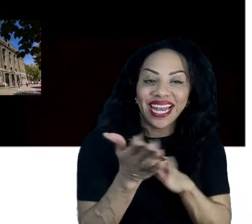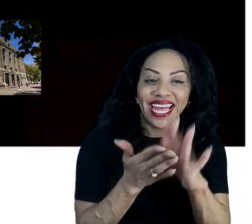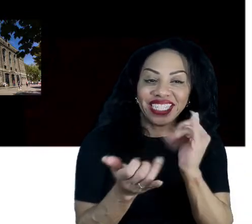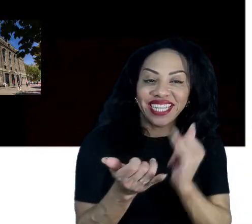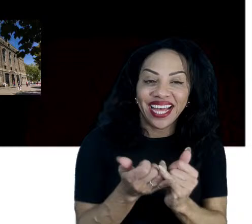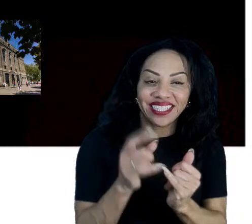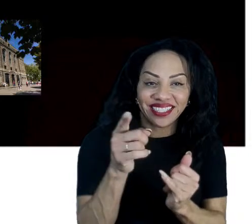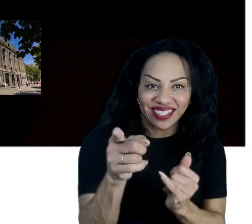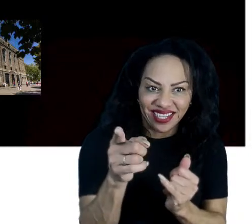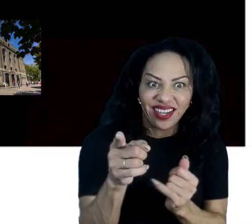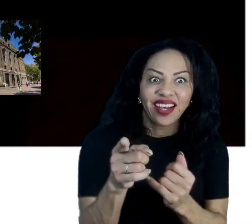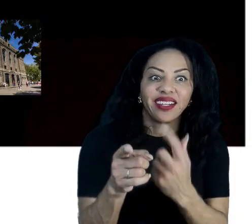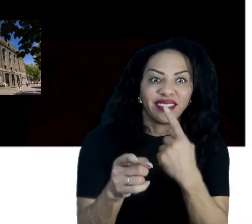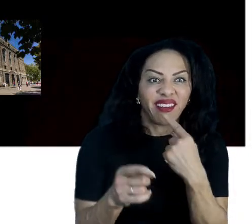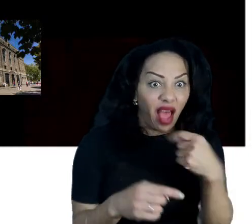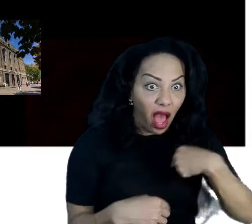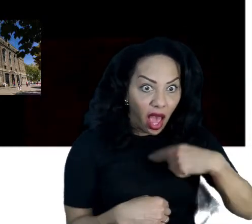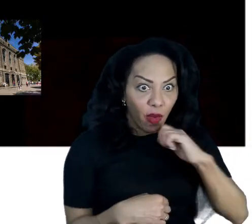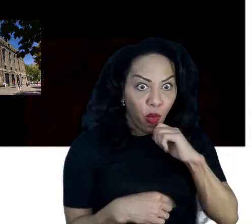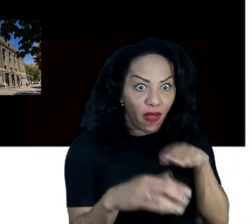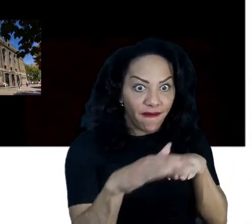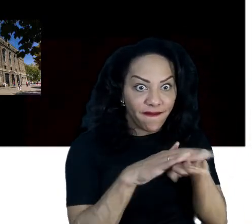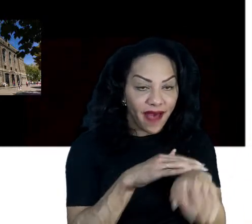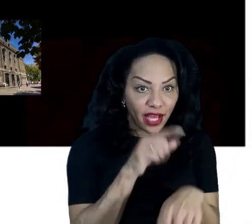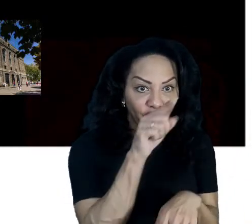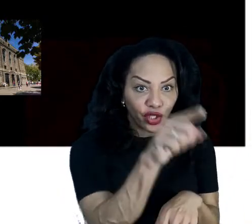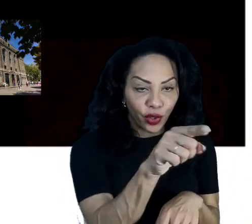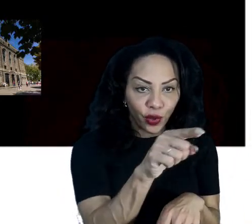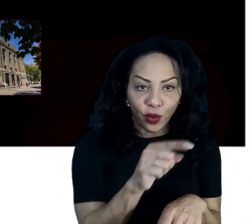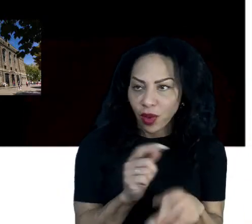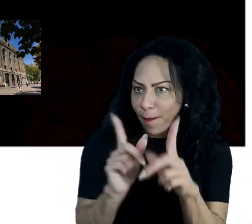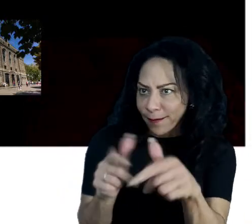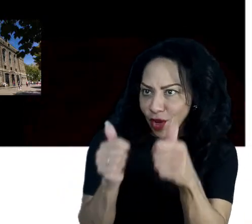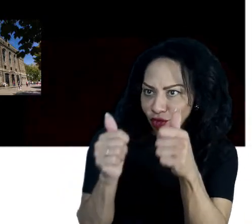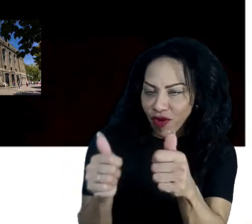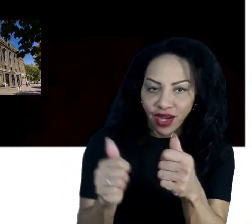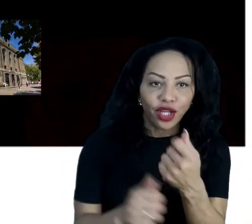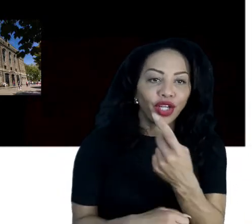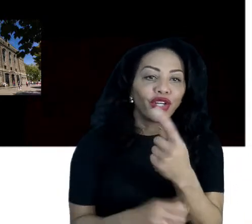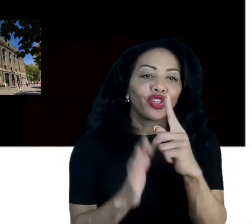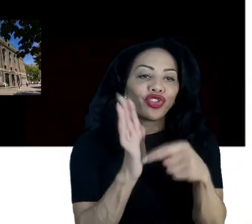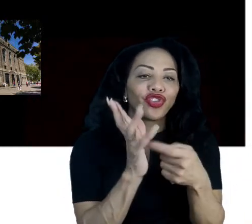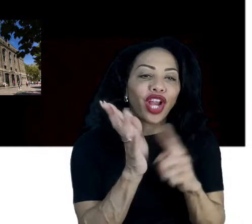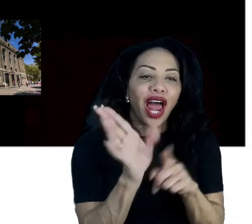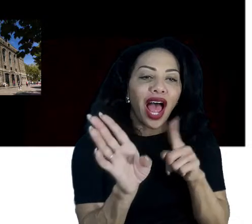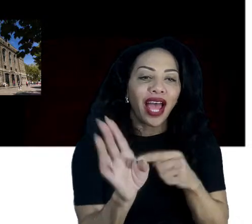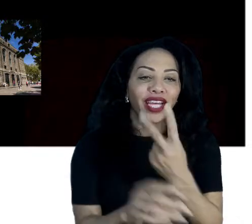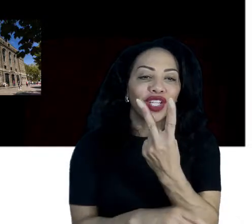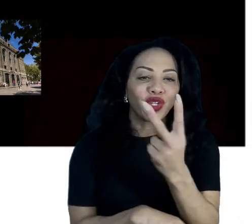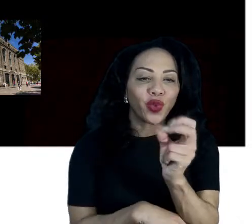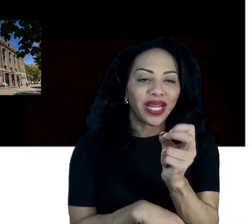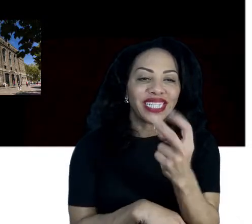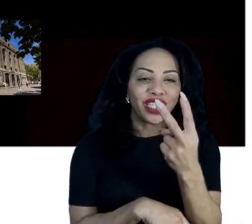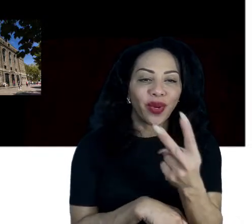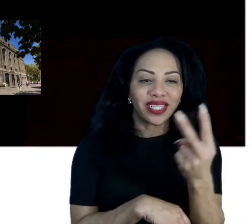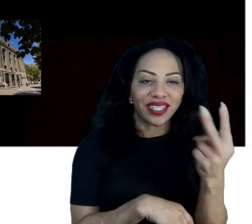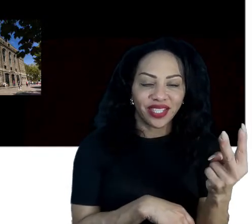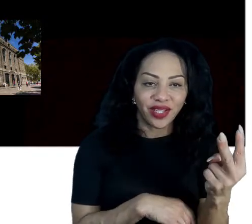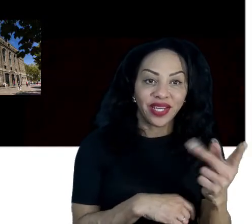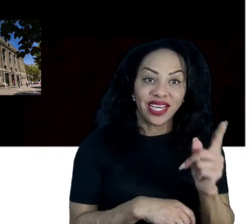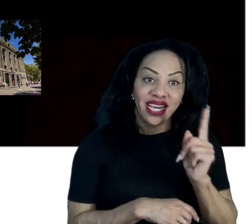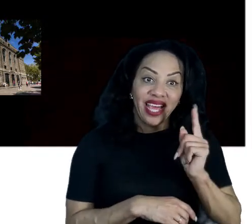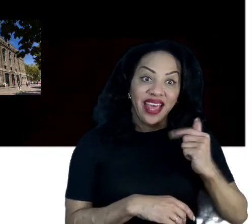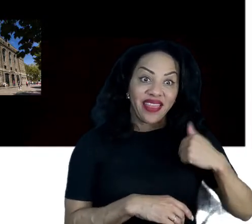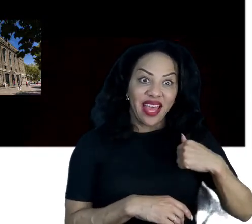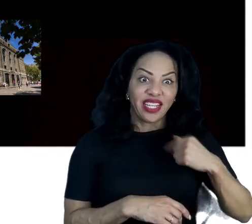got faxes, it's going to be okay. And in 2022, July 22, she went into the office, and on the day she was going to fax me at